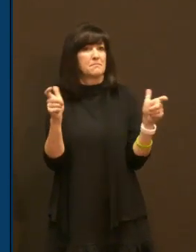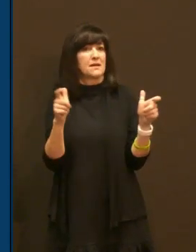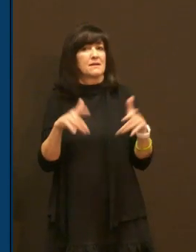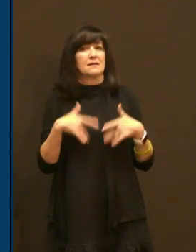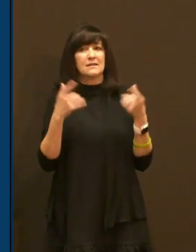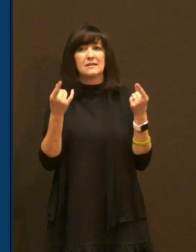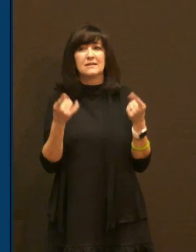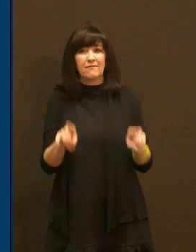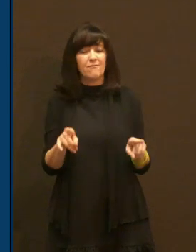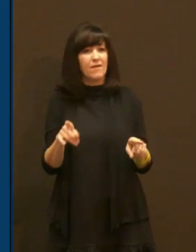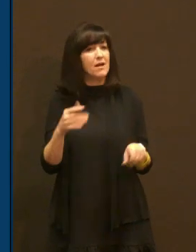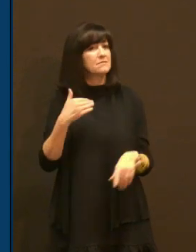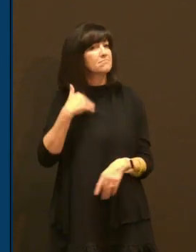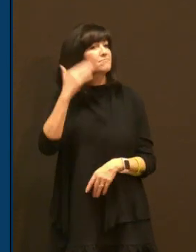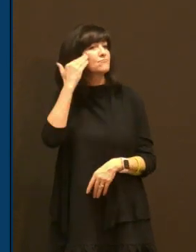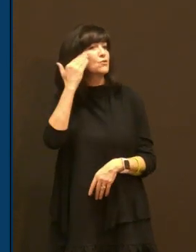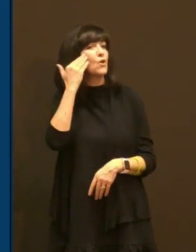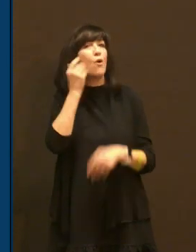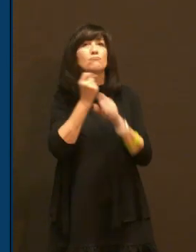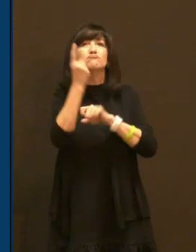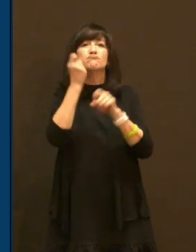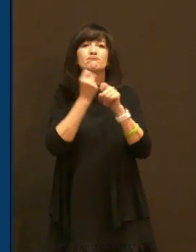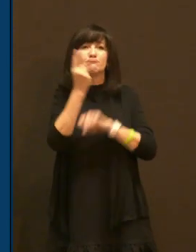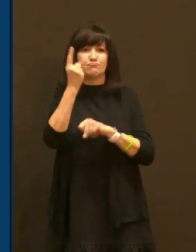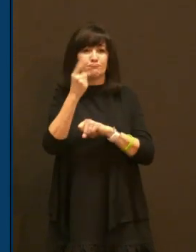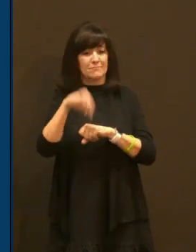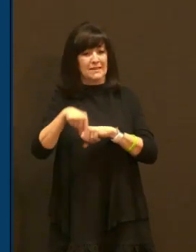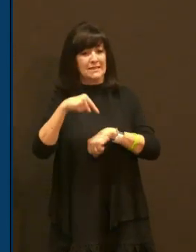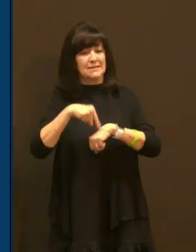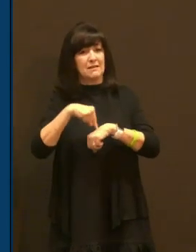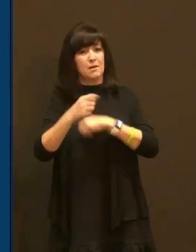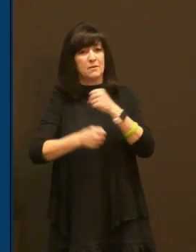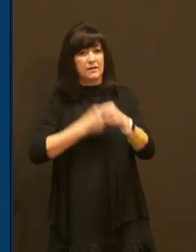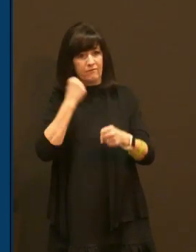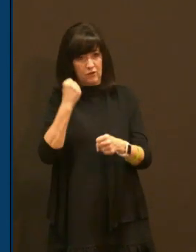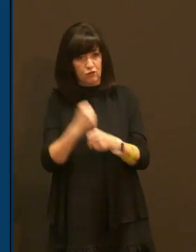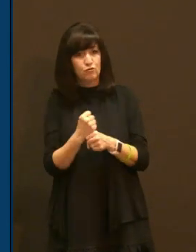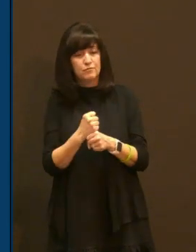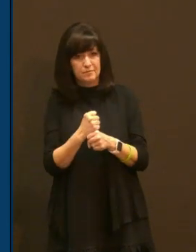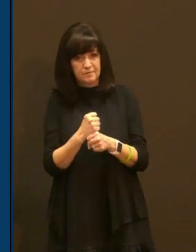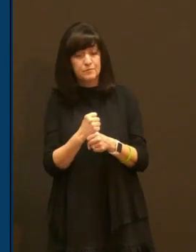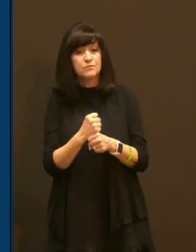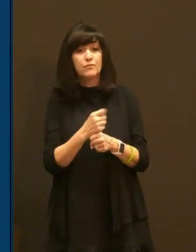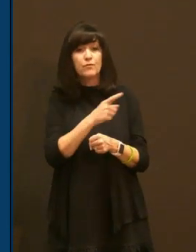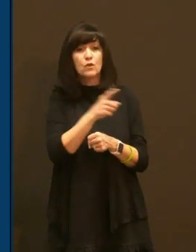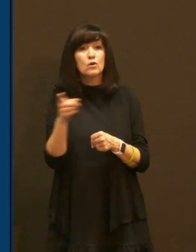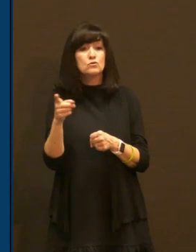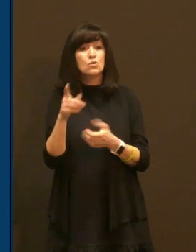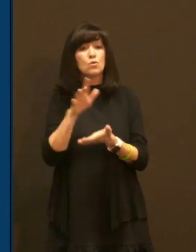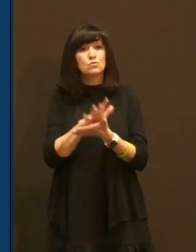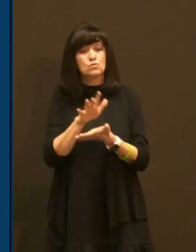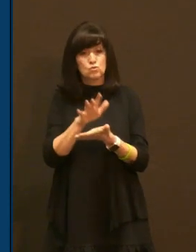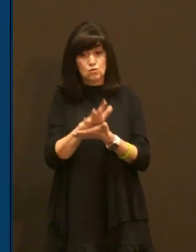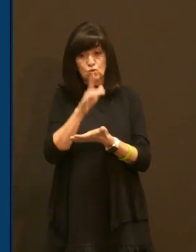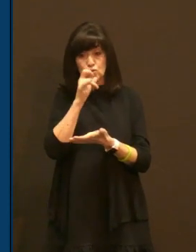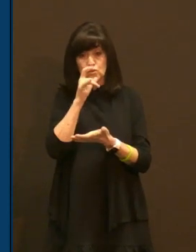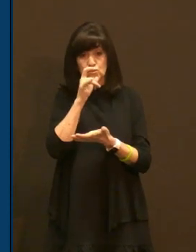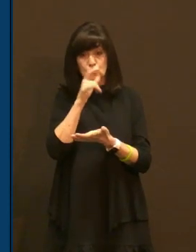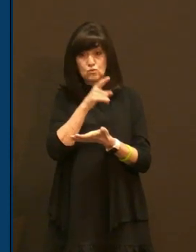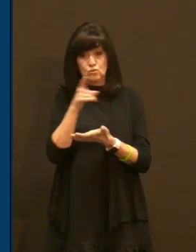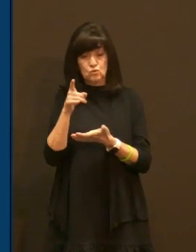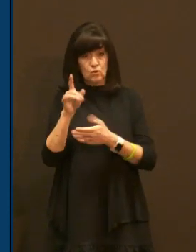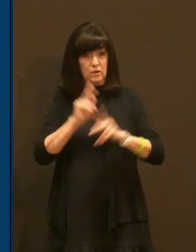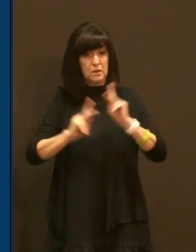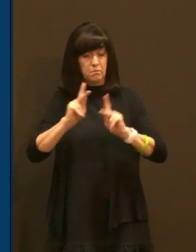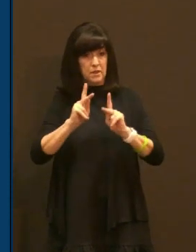we've grown to know and love. And so schools wishing to host a graduation ceremony with more than 250 must